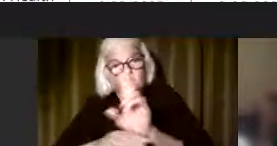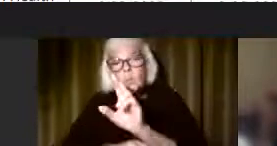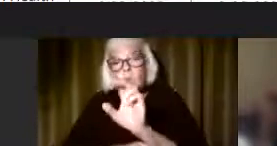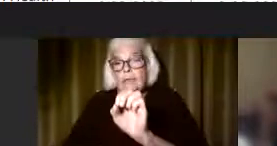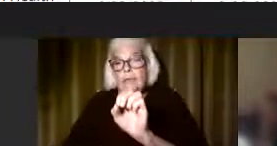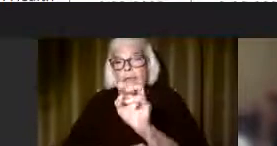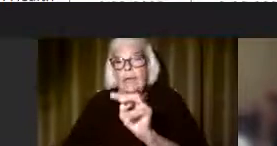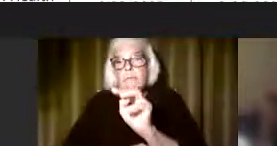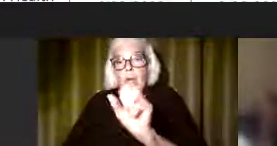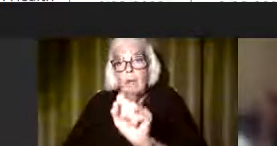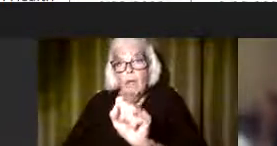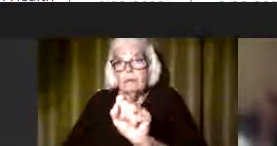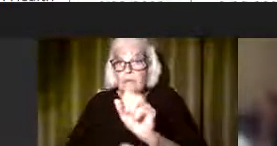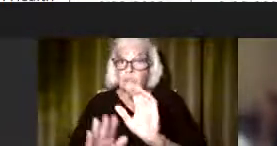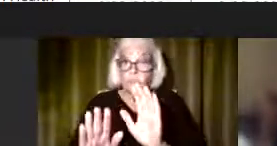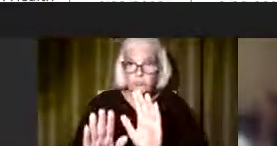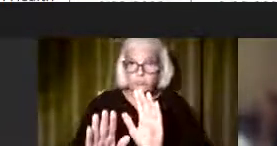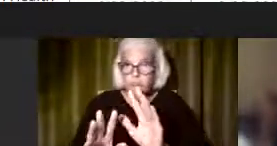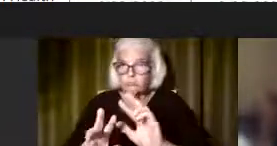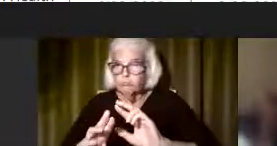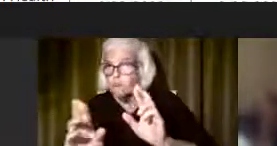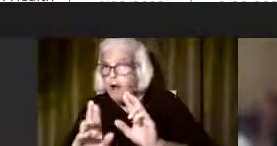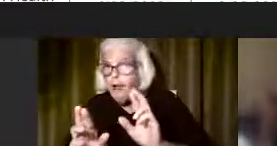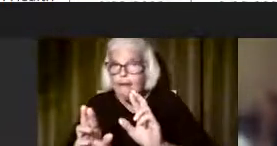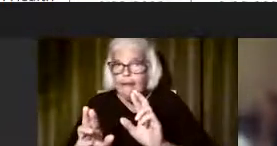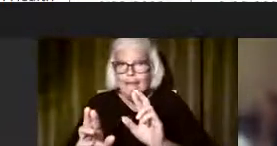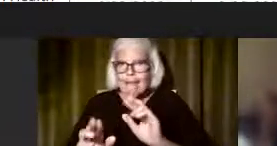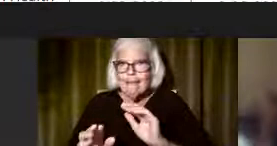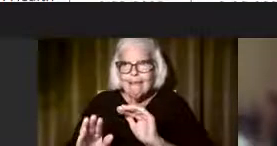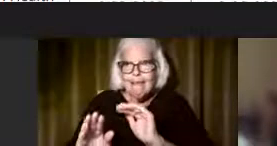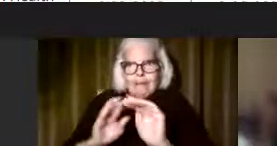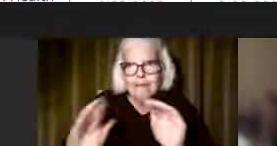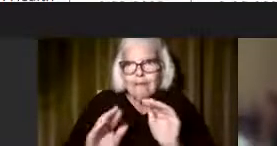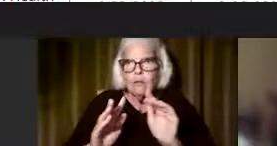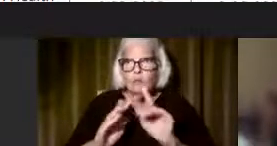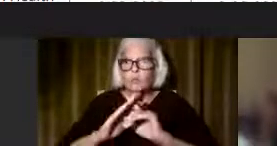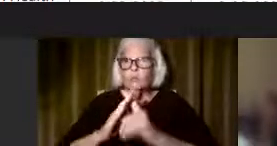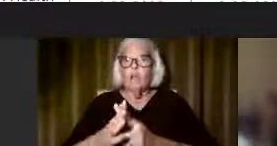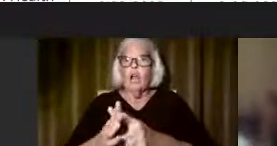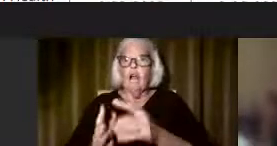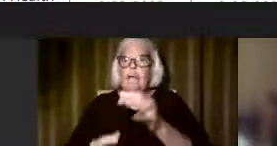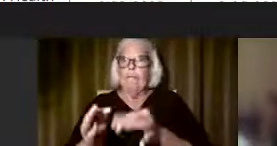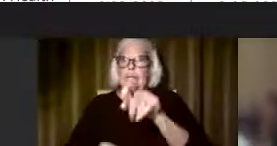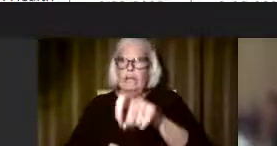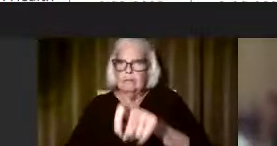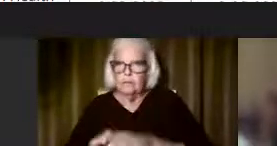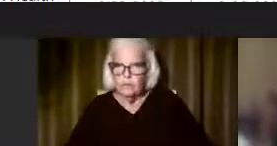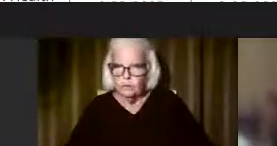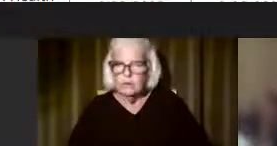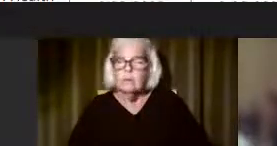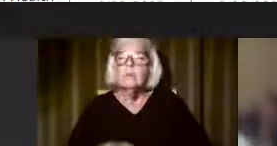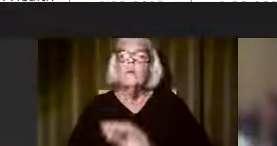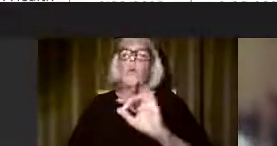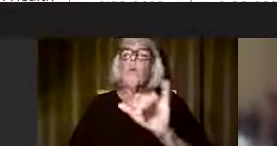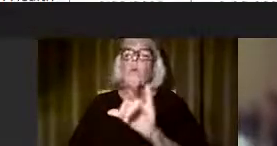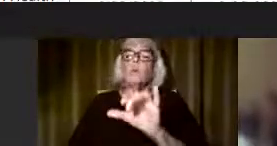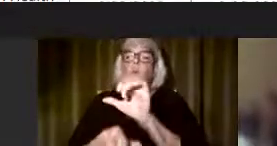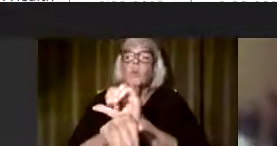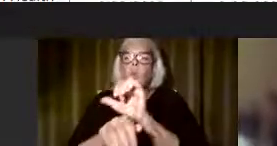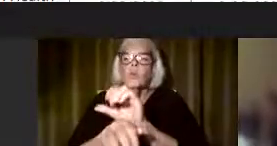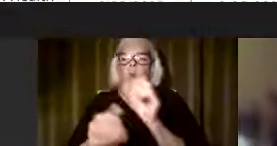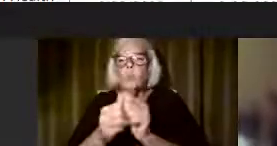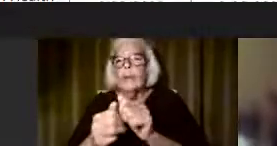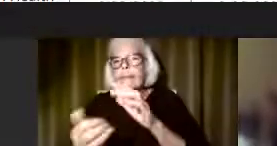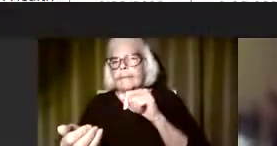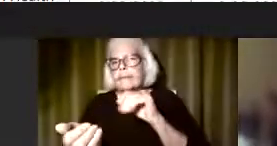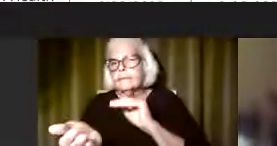We've done a lot of meetings with healthcare providers and with pharmacies to address any concerns that they have.